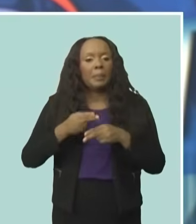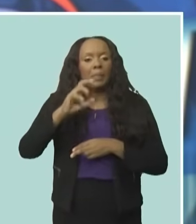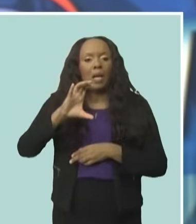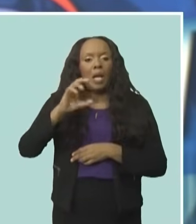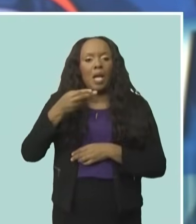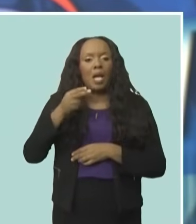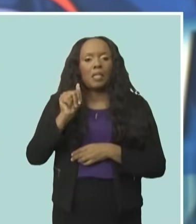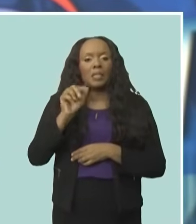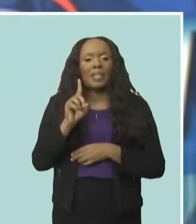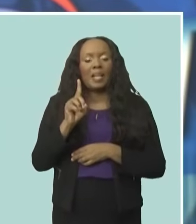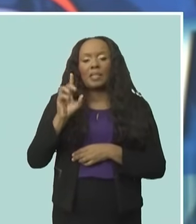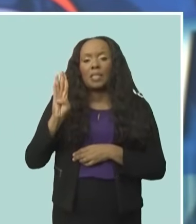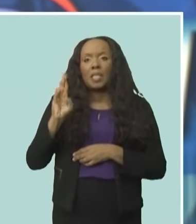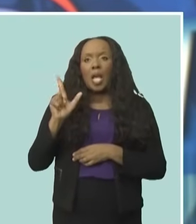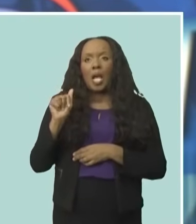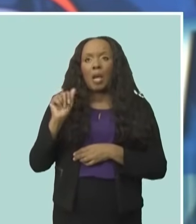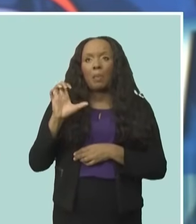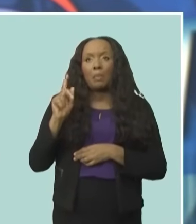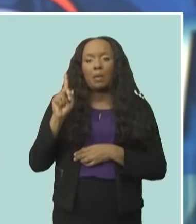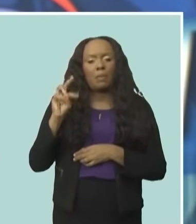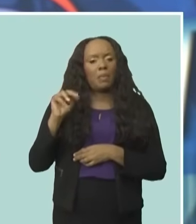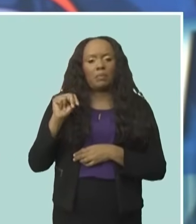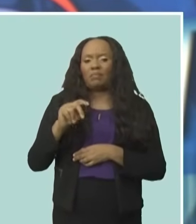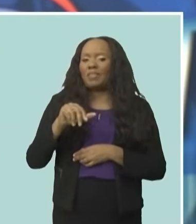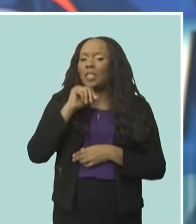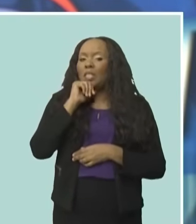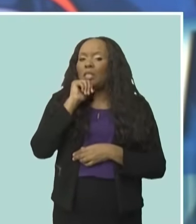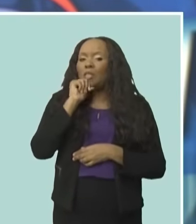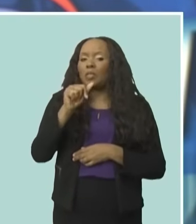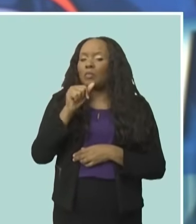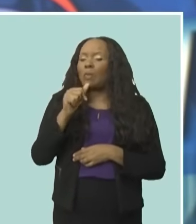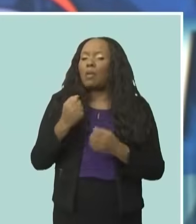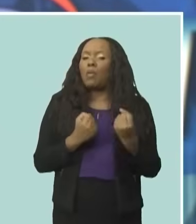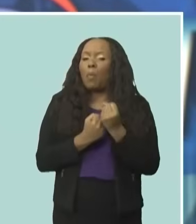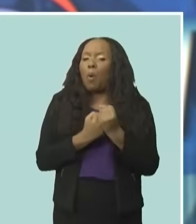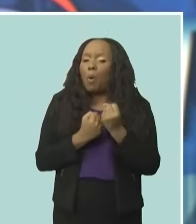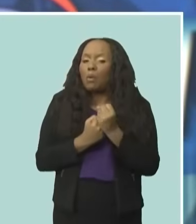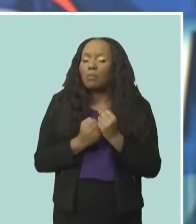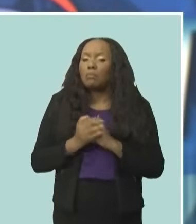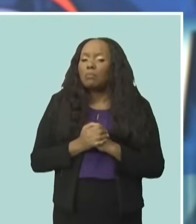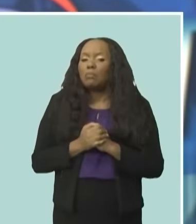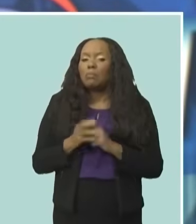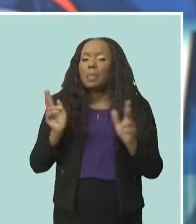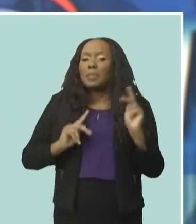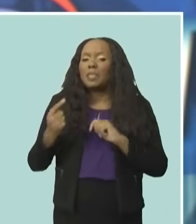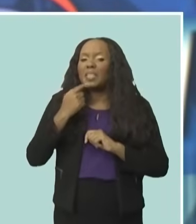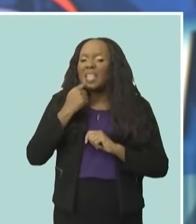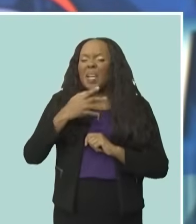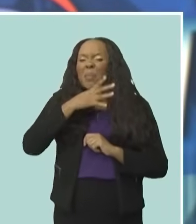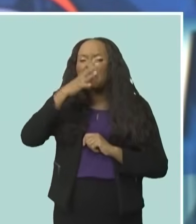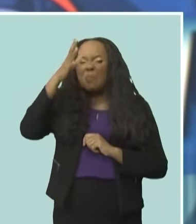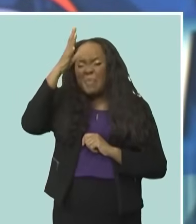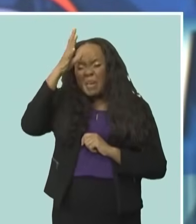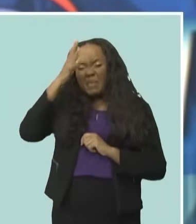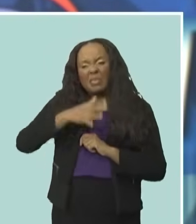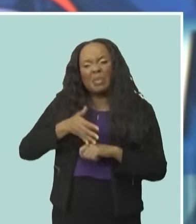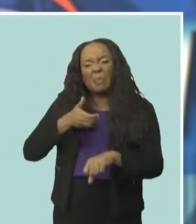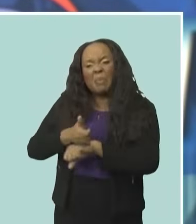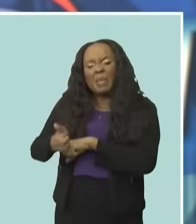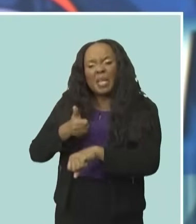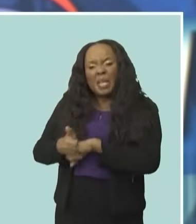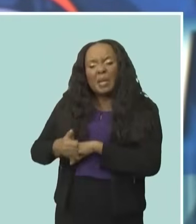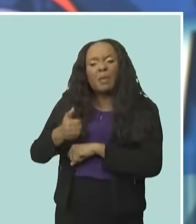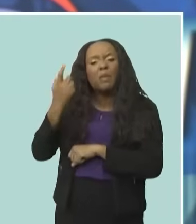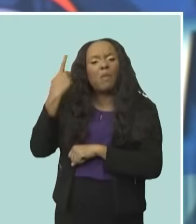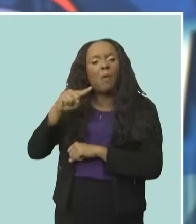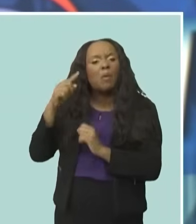Chad Blackman is not supporting the idea that parents are to be blamed for their children's inability to read. In